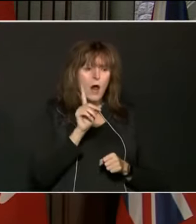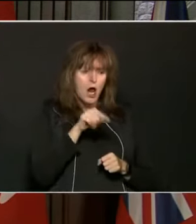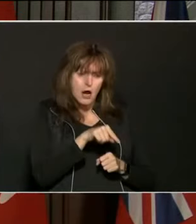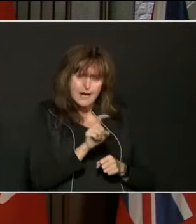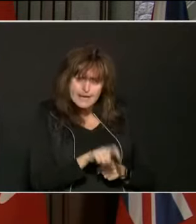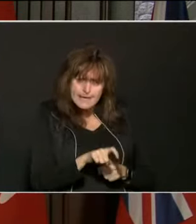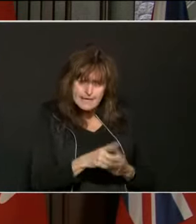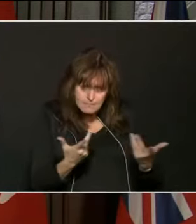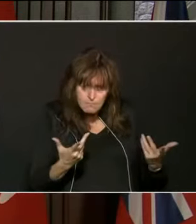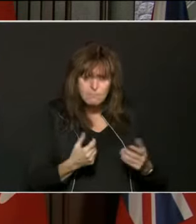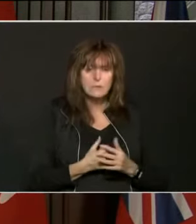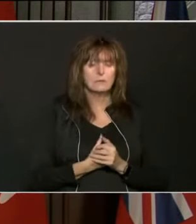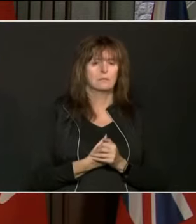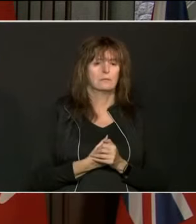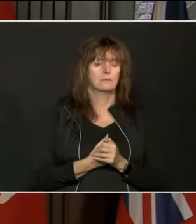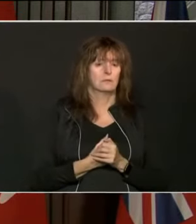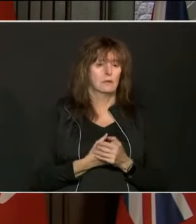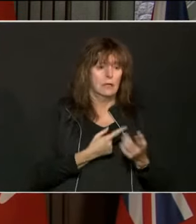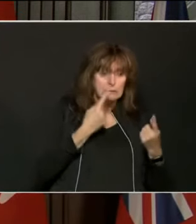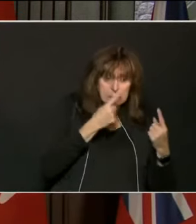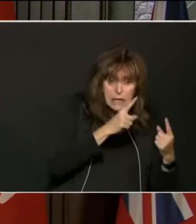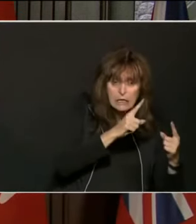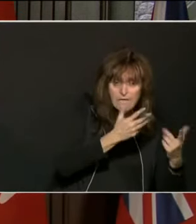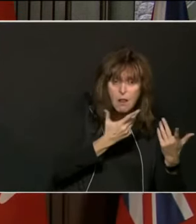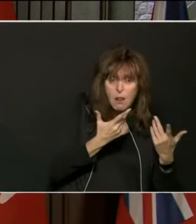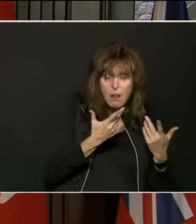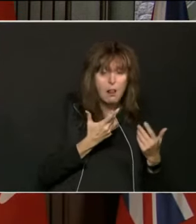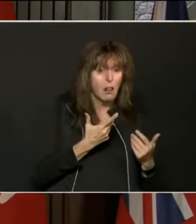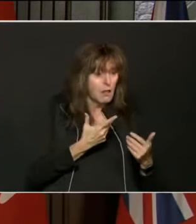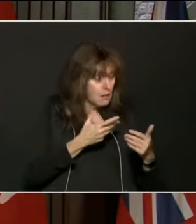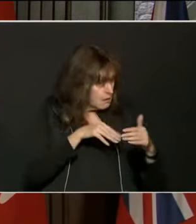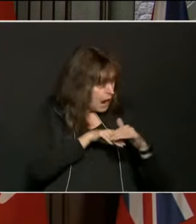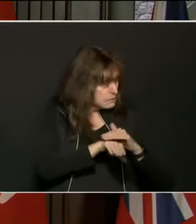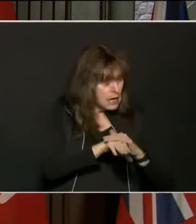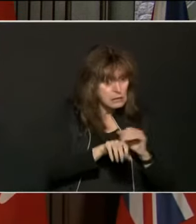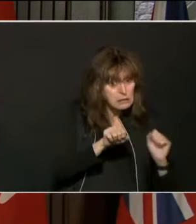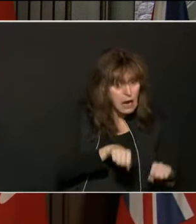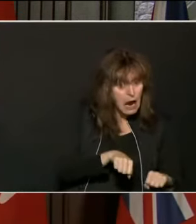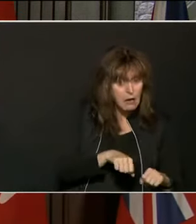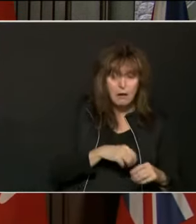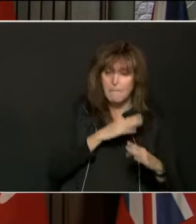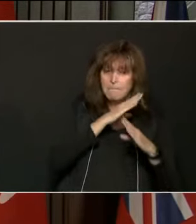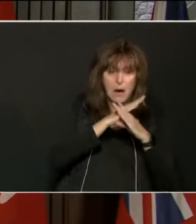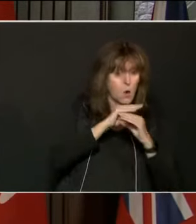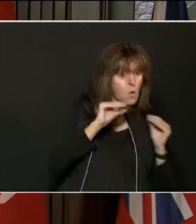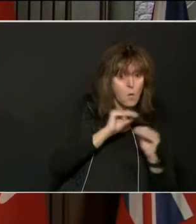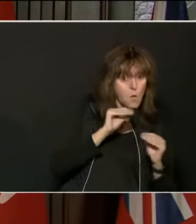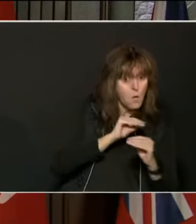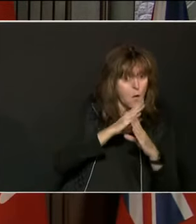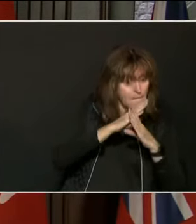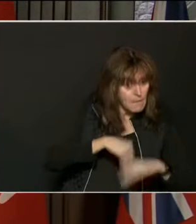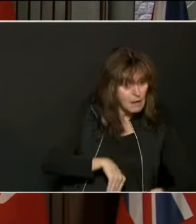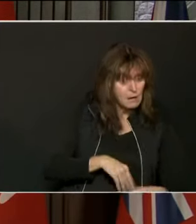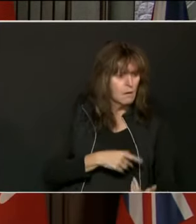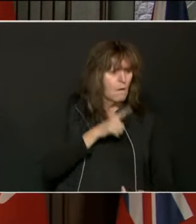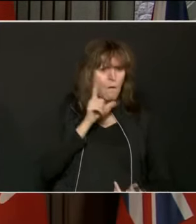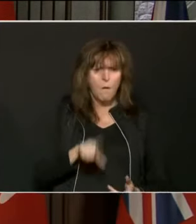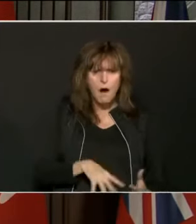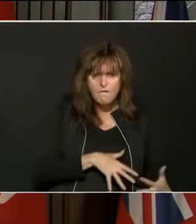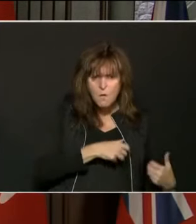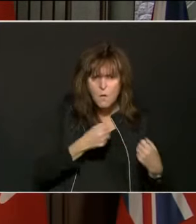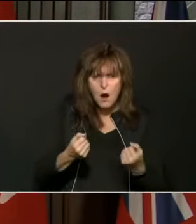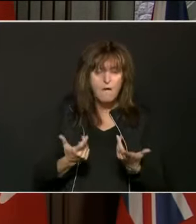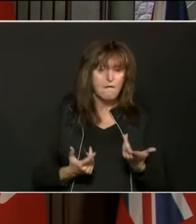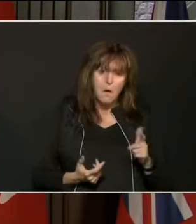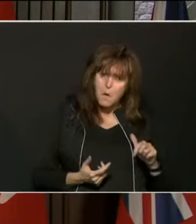that's accessible to people, that it doesn't require maybe some of the typical barriers that are in place in testing, like driving or other types of scheduling.